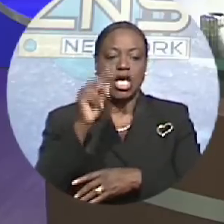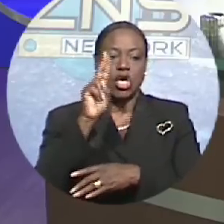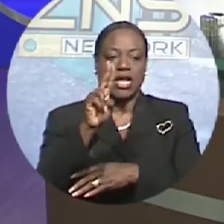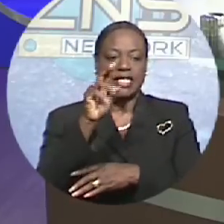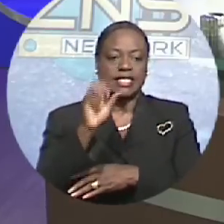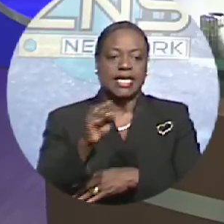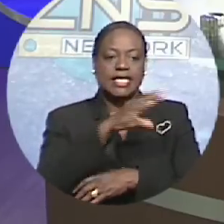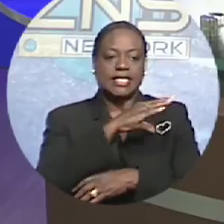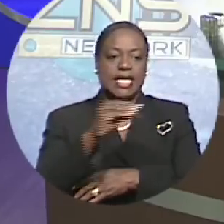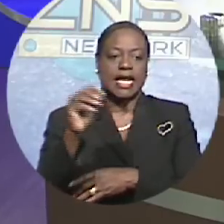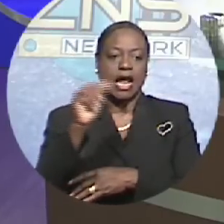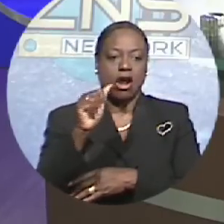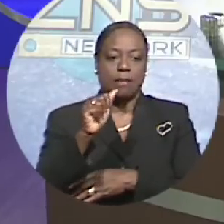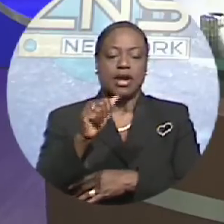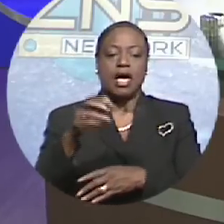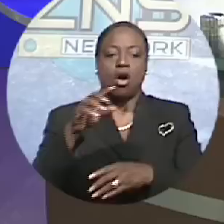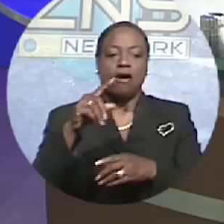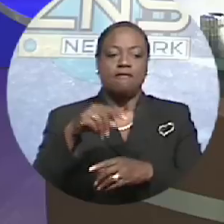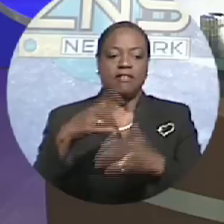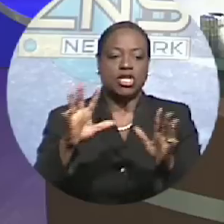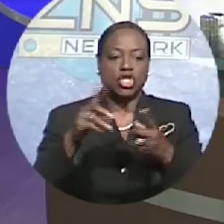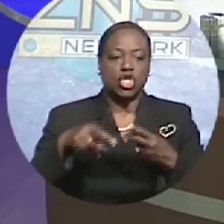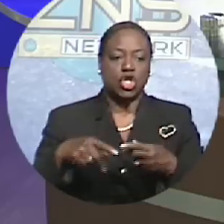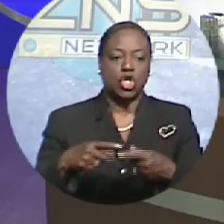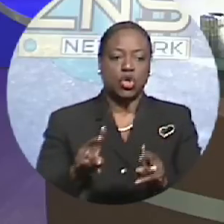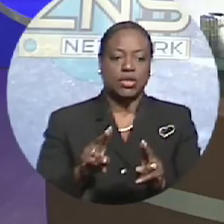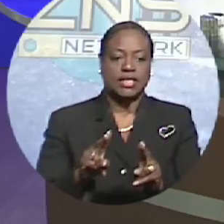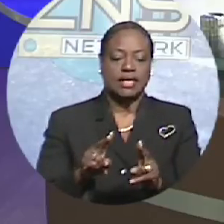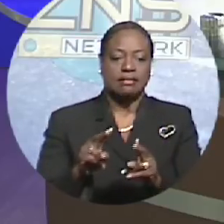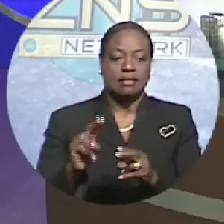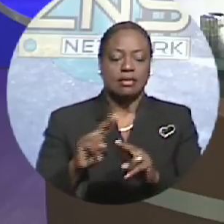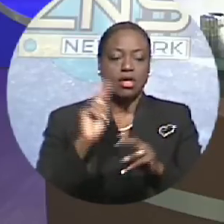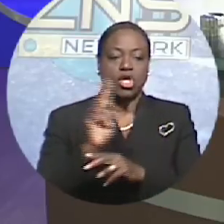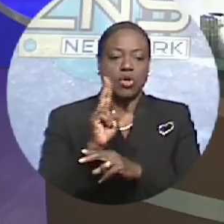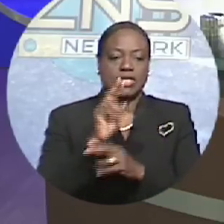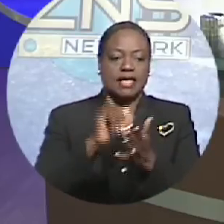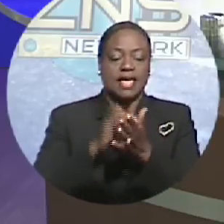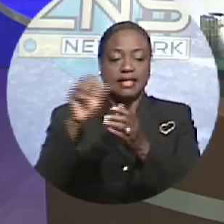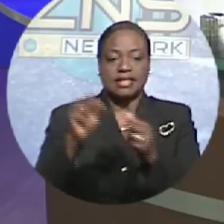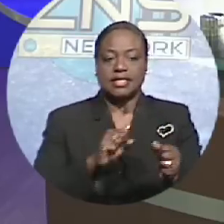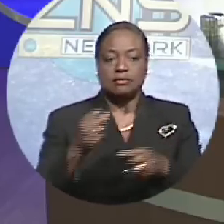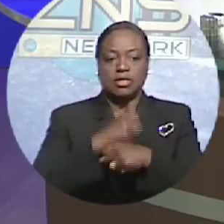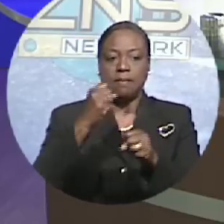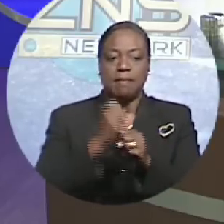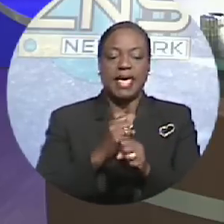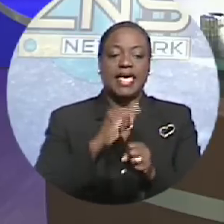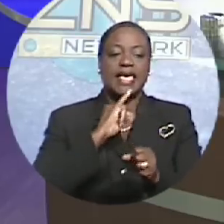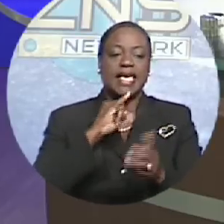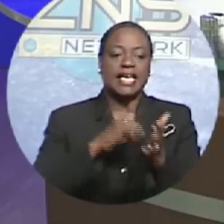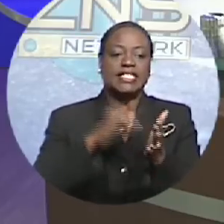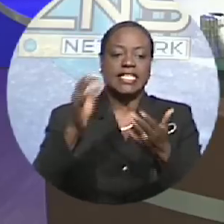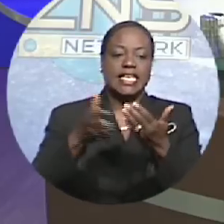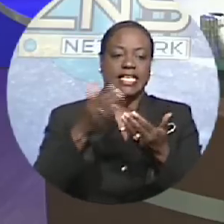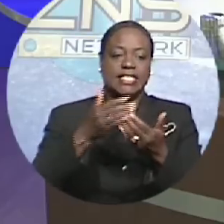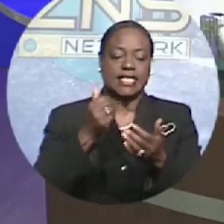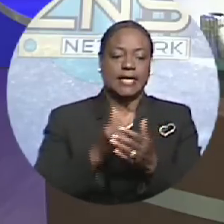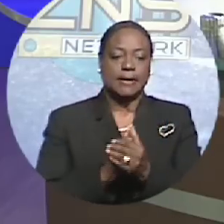using the e-gate system, which makes entry an entirely electronic process and eliminates face-to-face